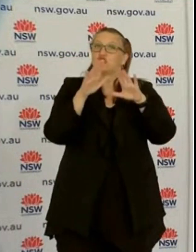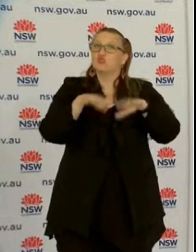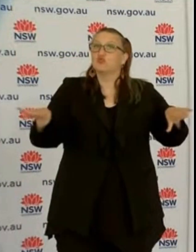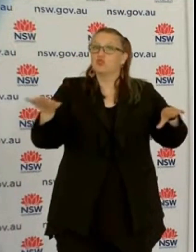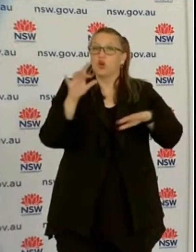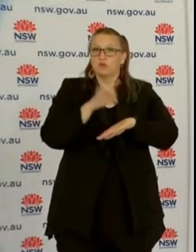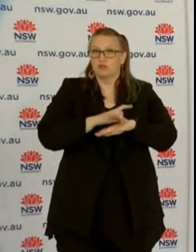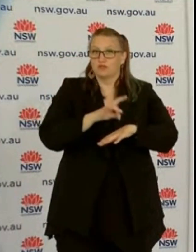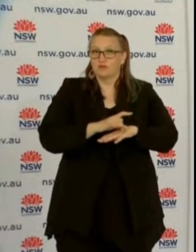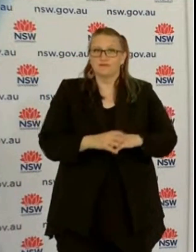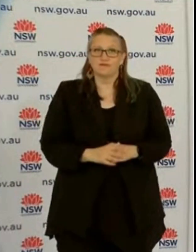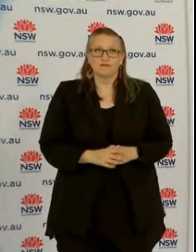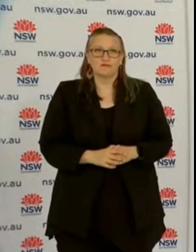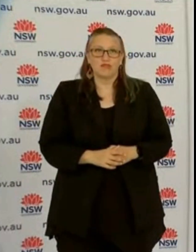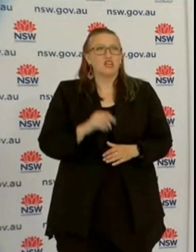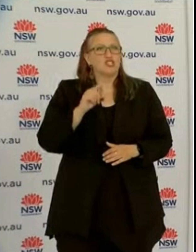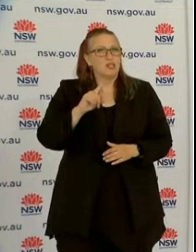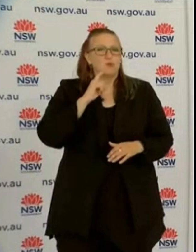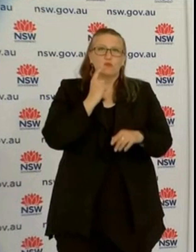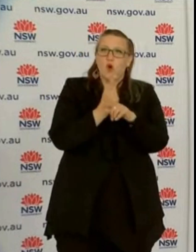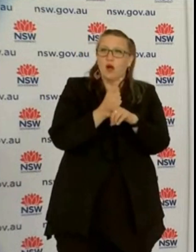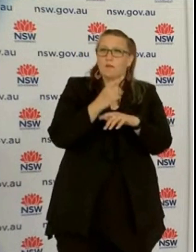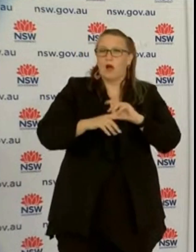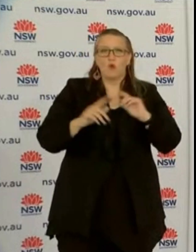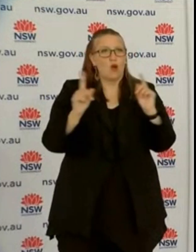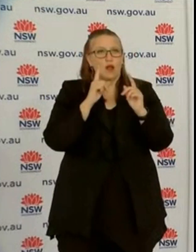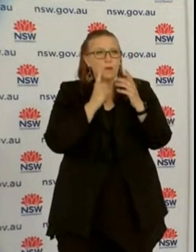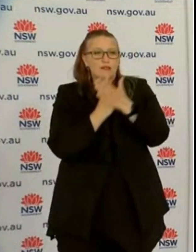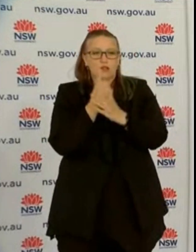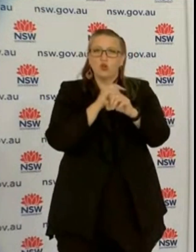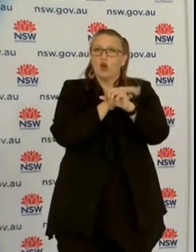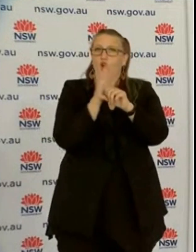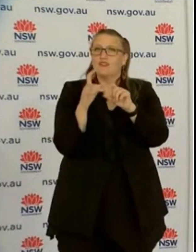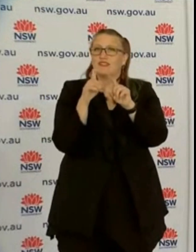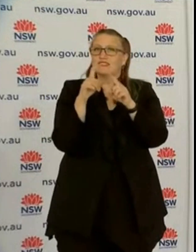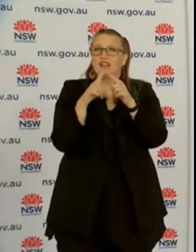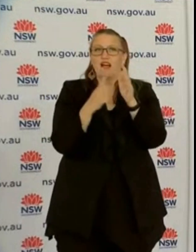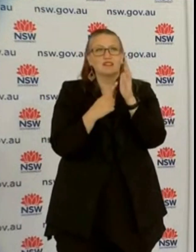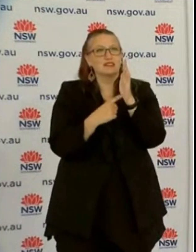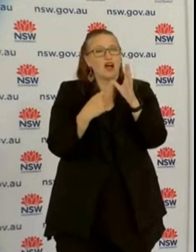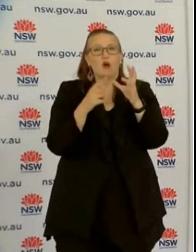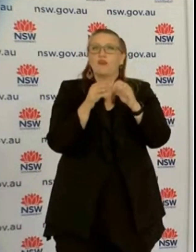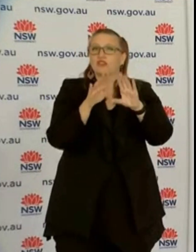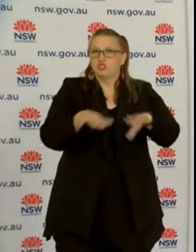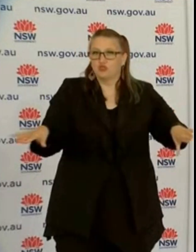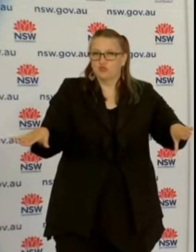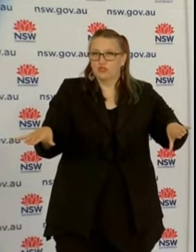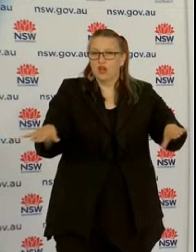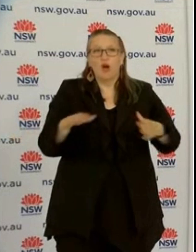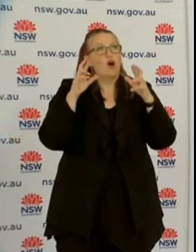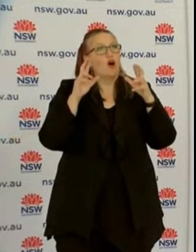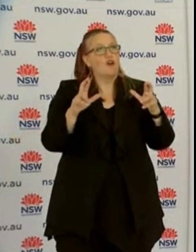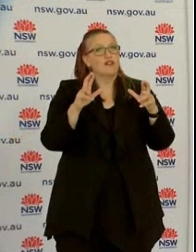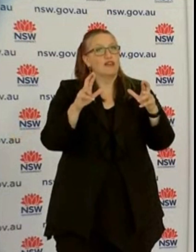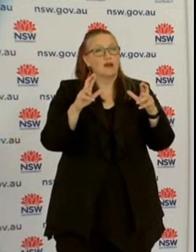she's going to allay any concerns about the impact of Delta on children and how parents and children can move forward, especially with schools